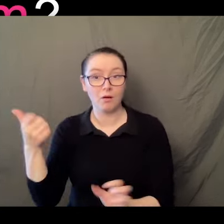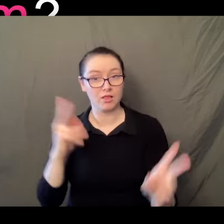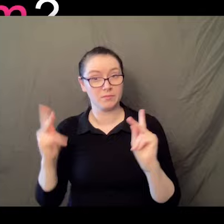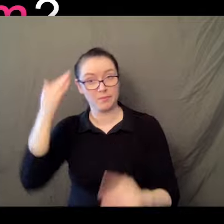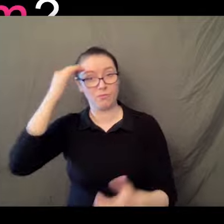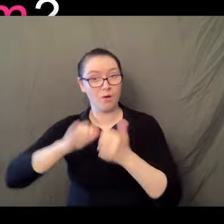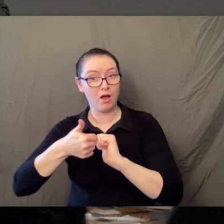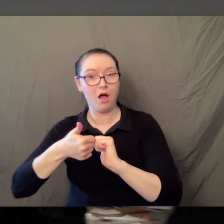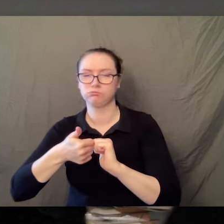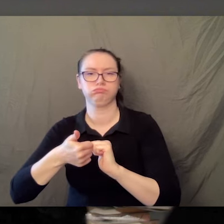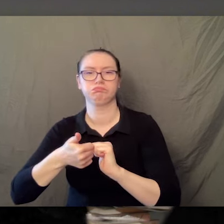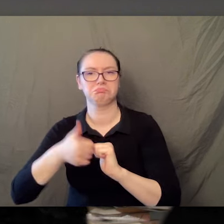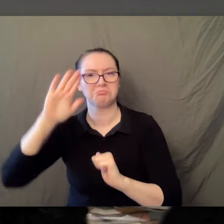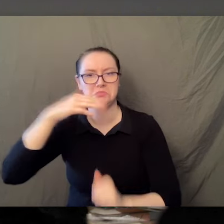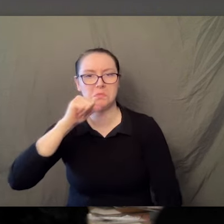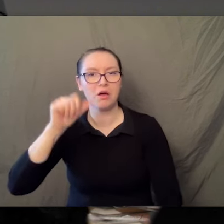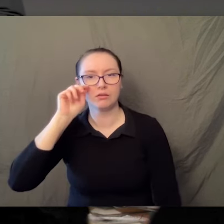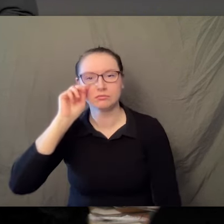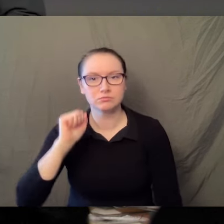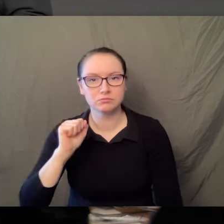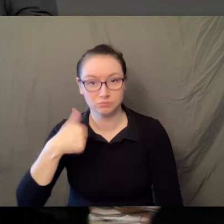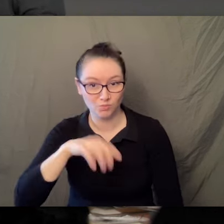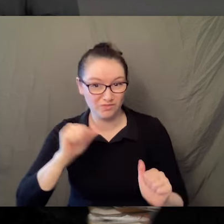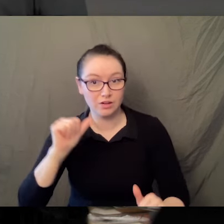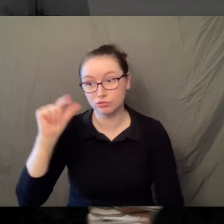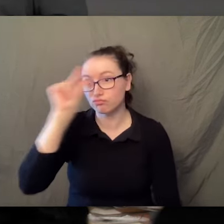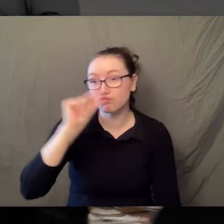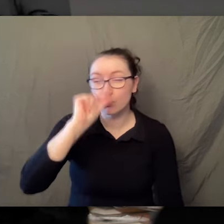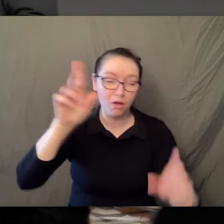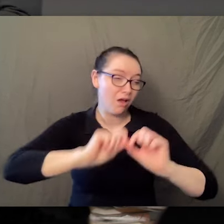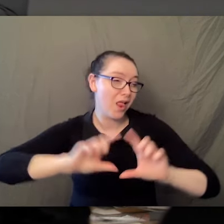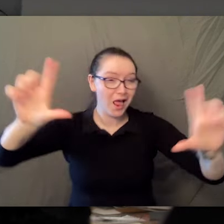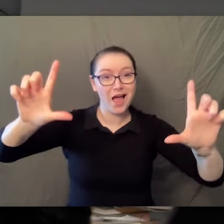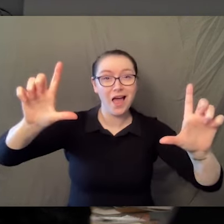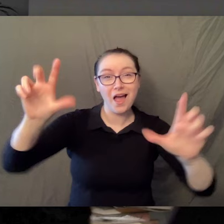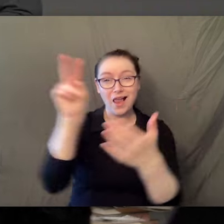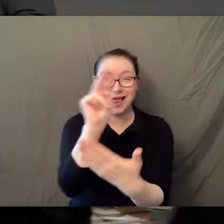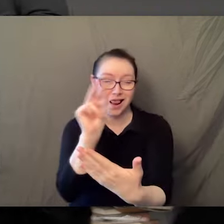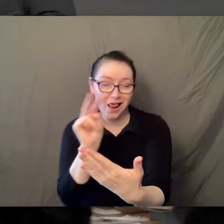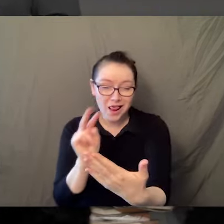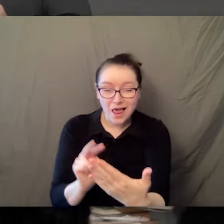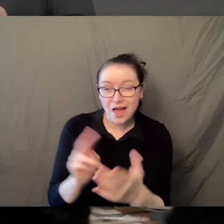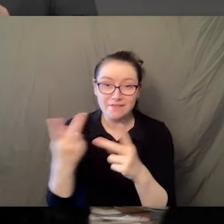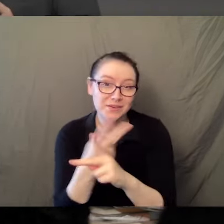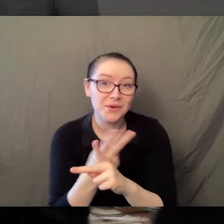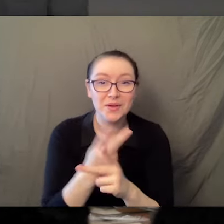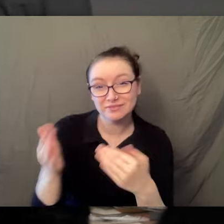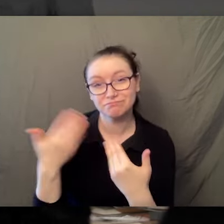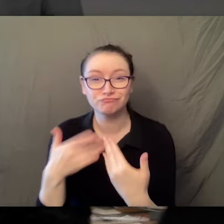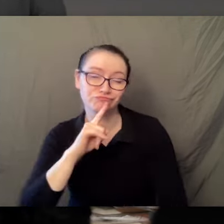but in this case, luckily, no one did. It had never been done before. It wasn't something you could just like Google and figure out and piece